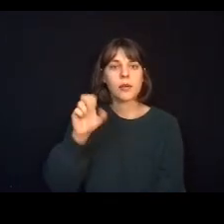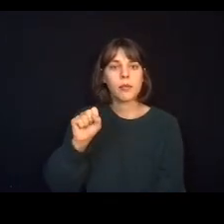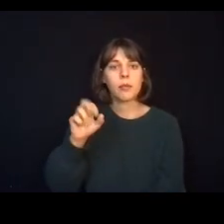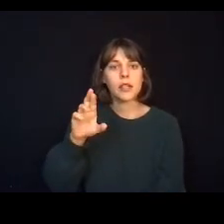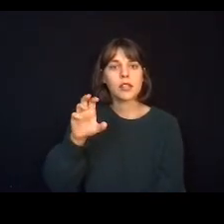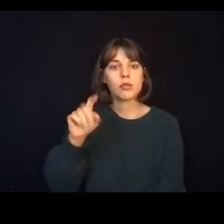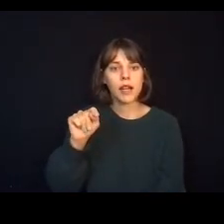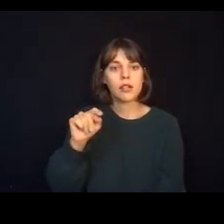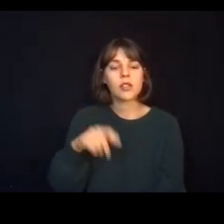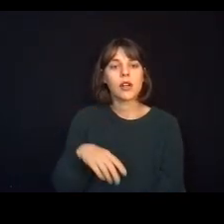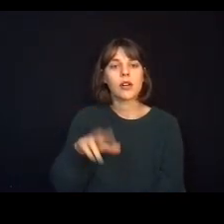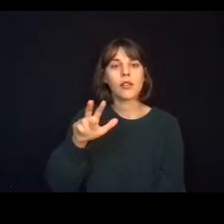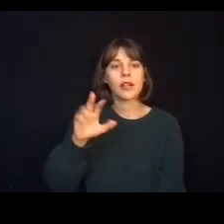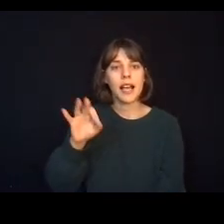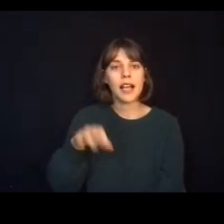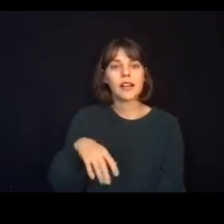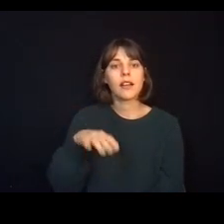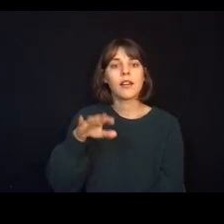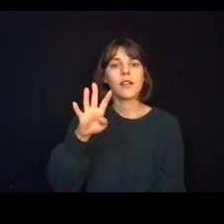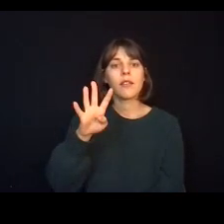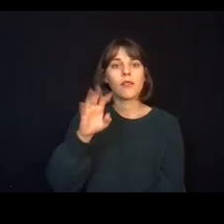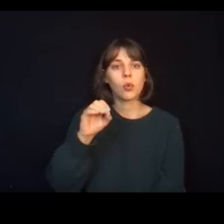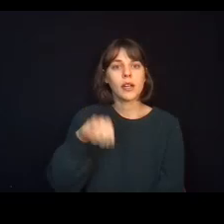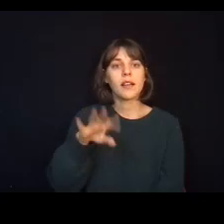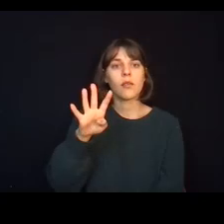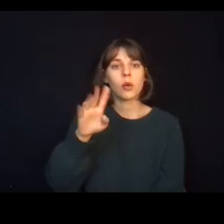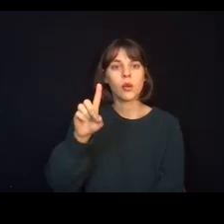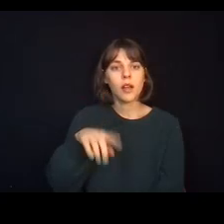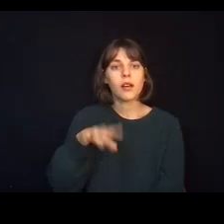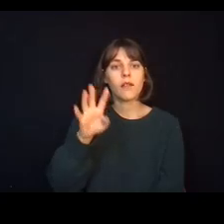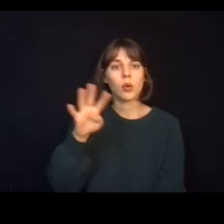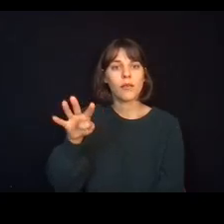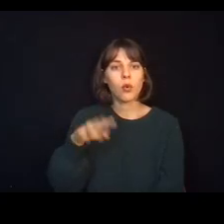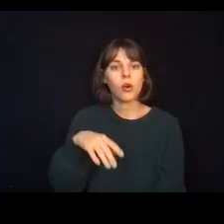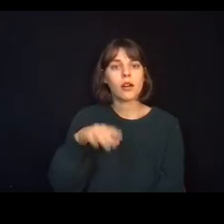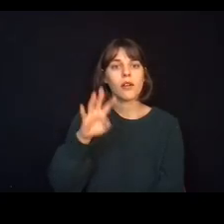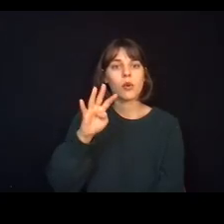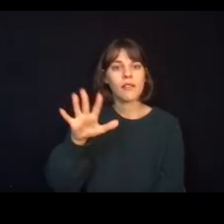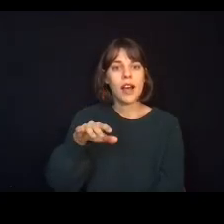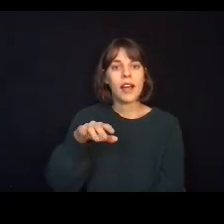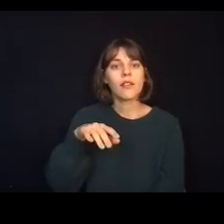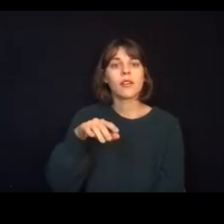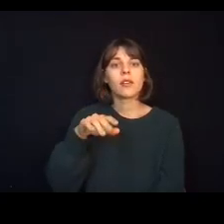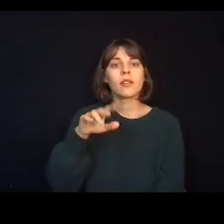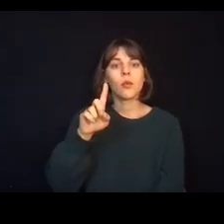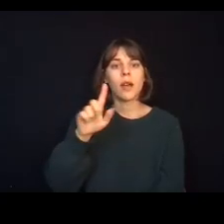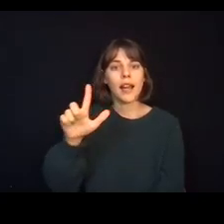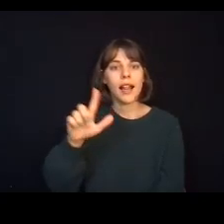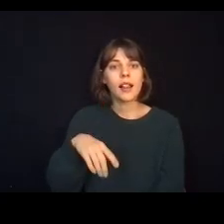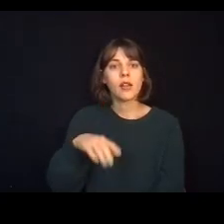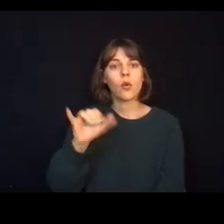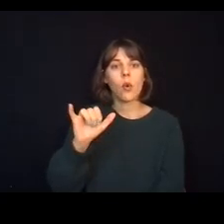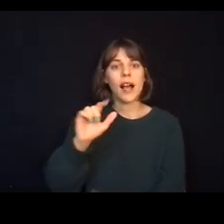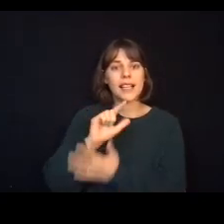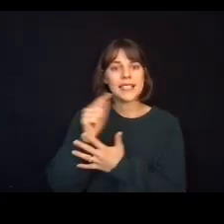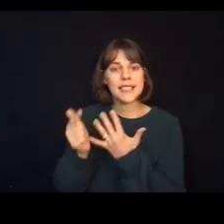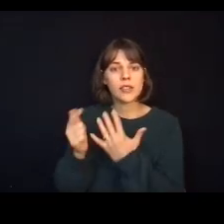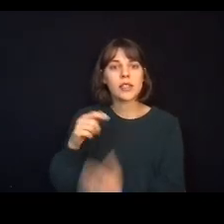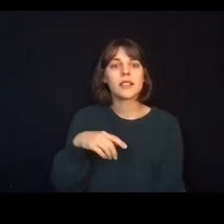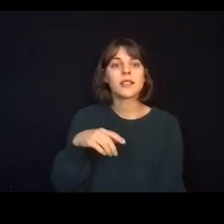41, 44, 51L, the Y series routes of the Y1, Y45,